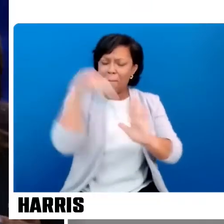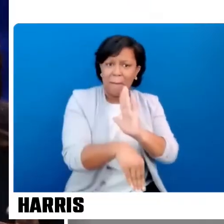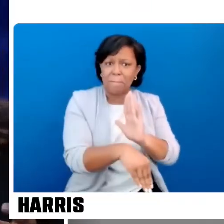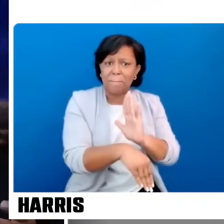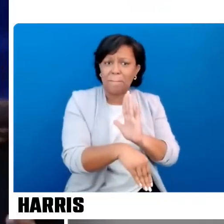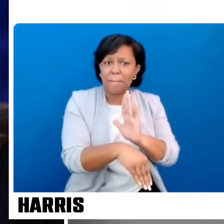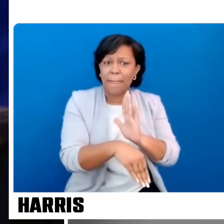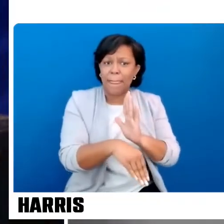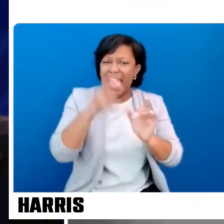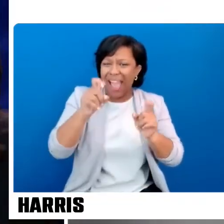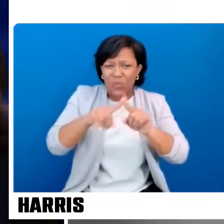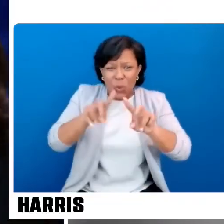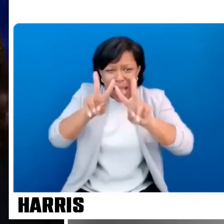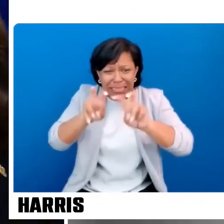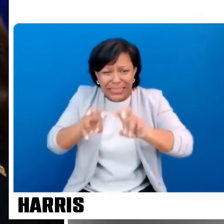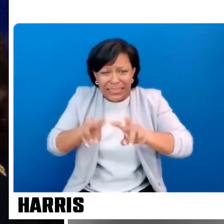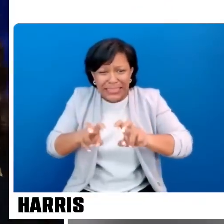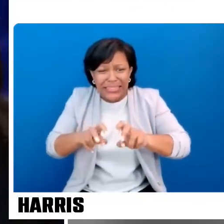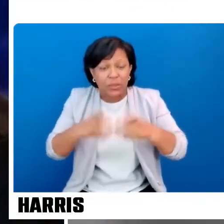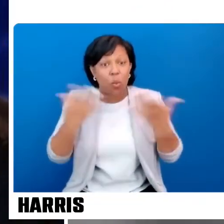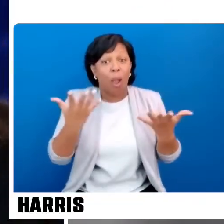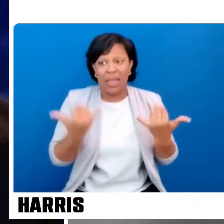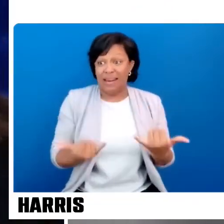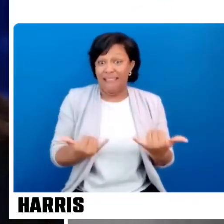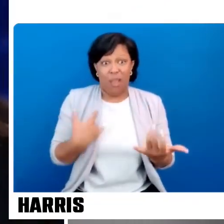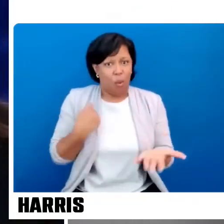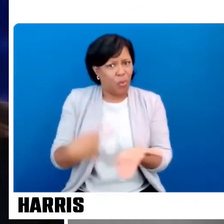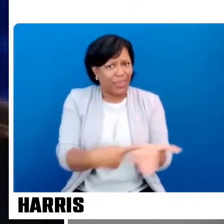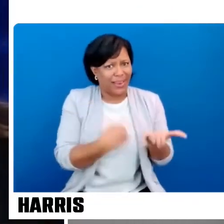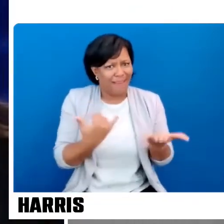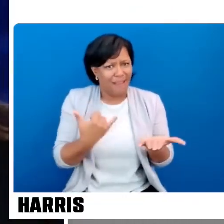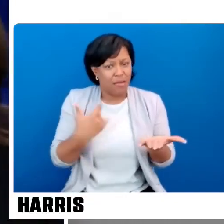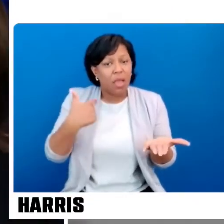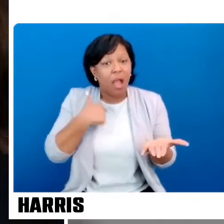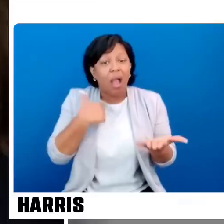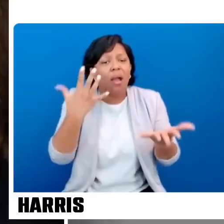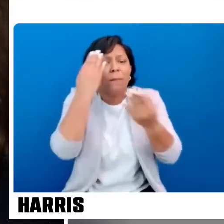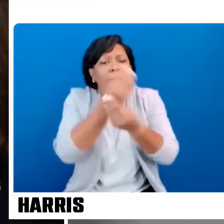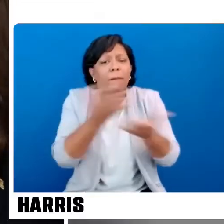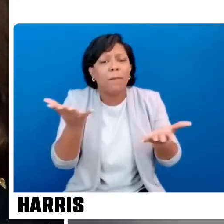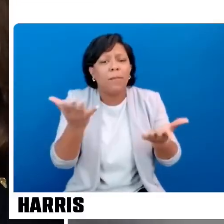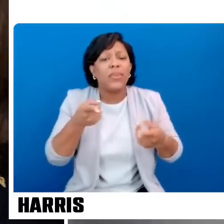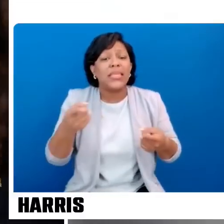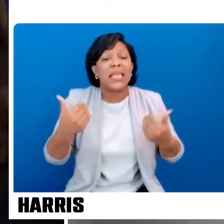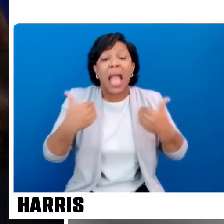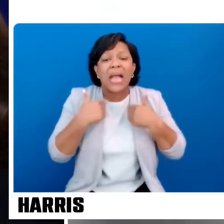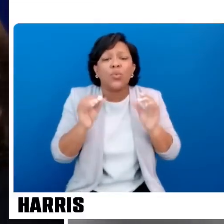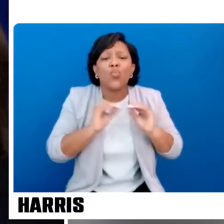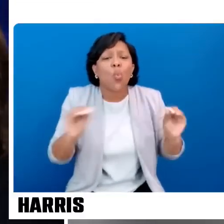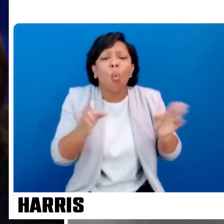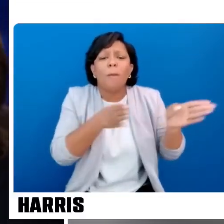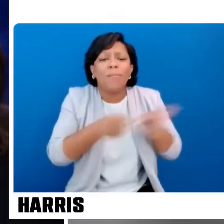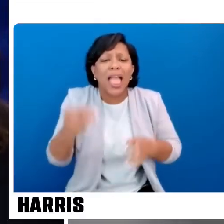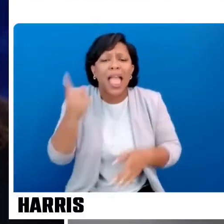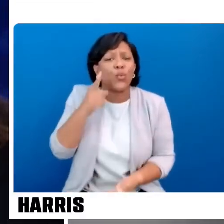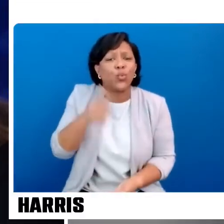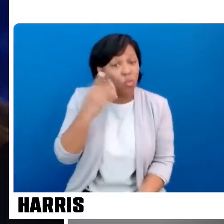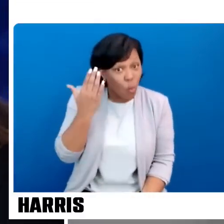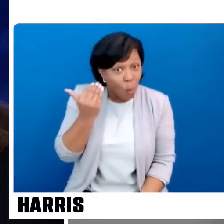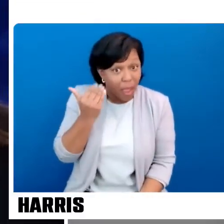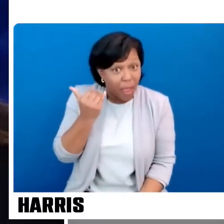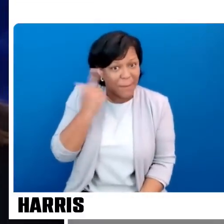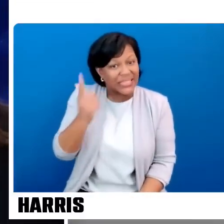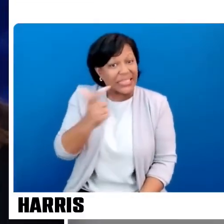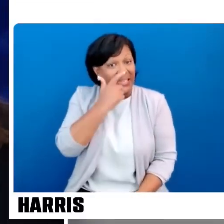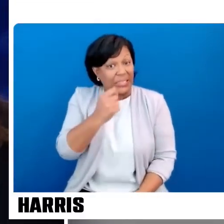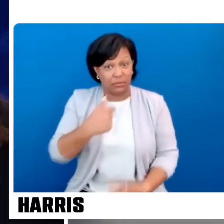invite you to know that Donald Trump actually has no plan for you because he is more interested in defending himself than he is in